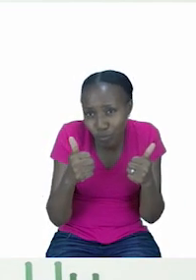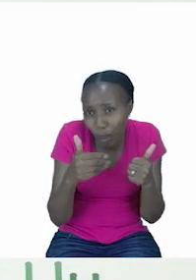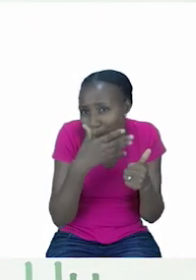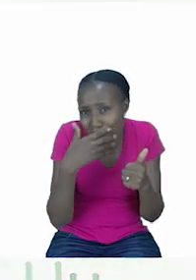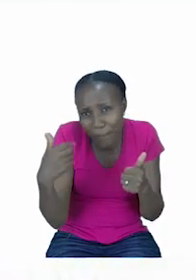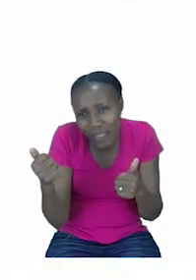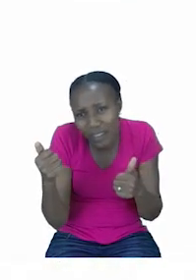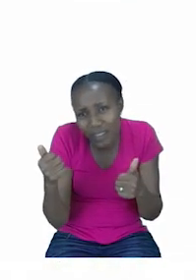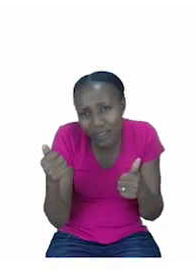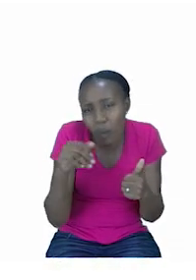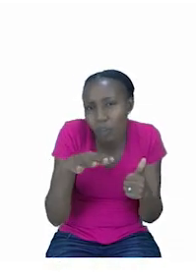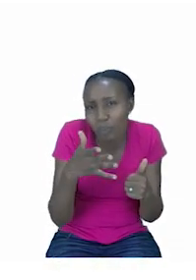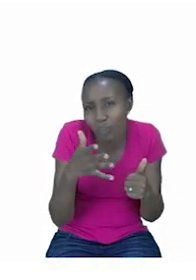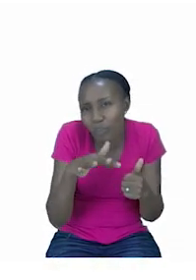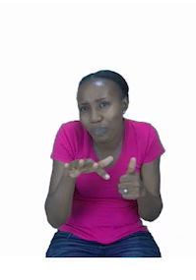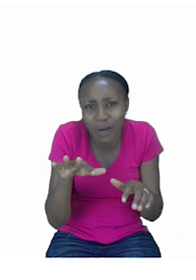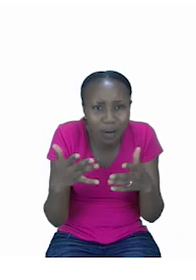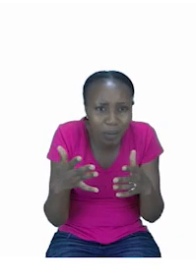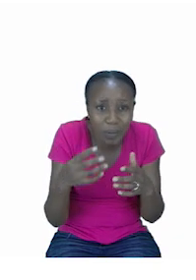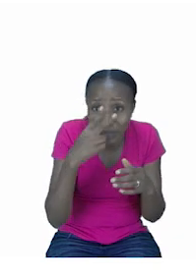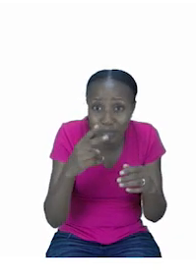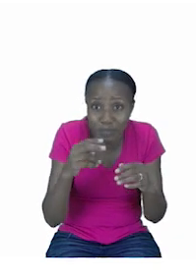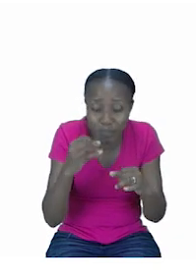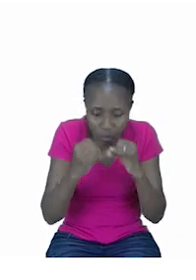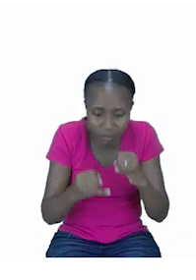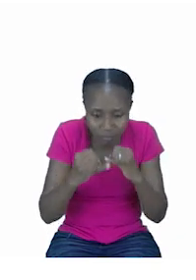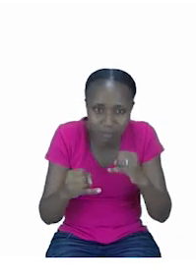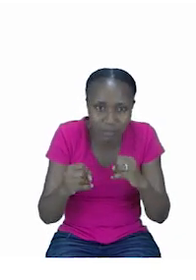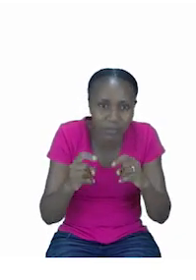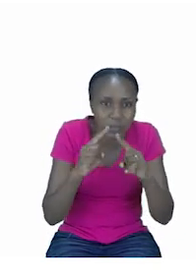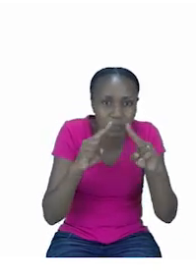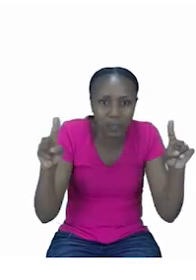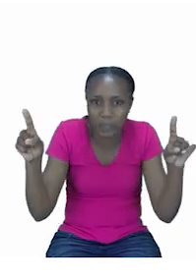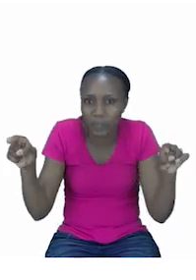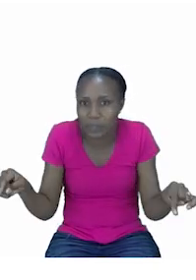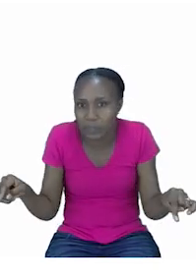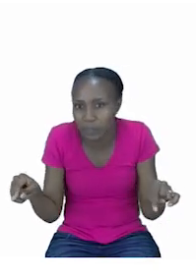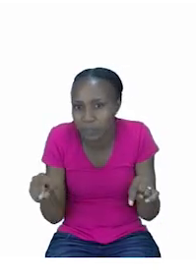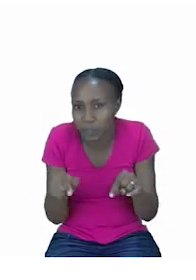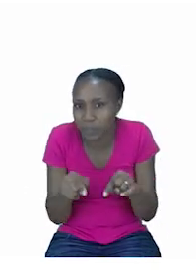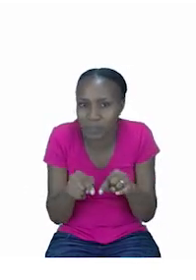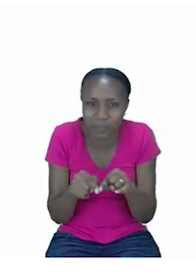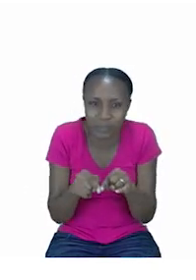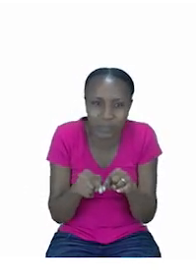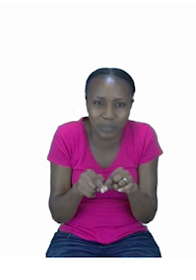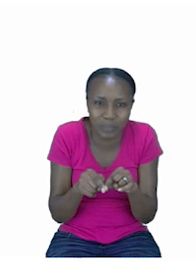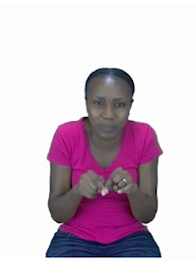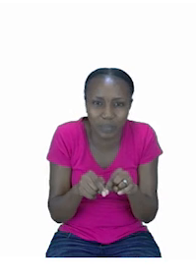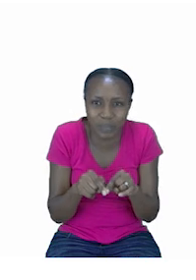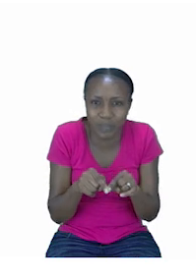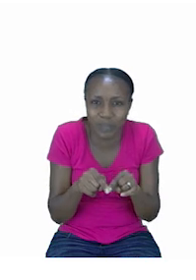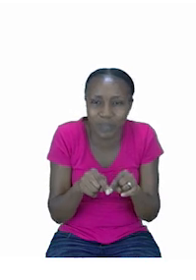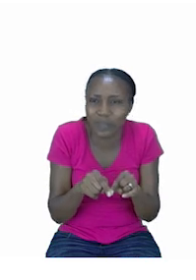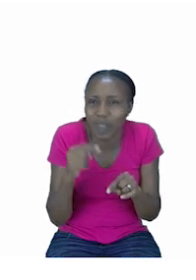will be able to give yourself a mark. If you did well, I would